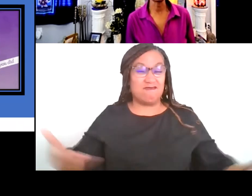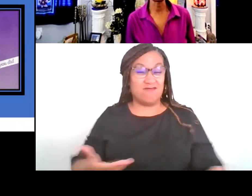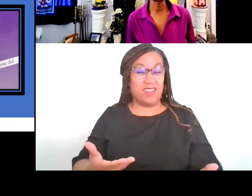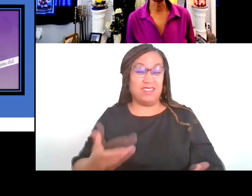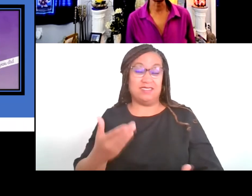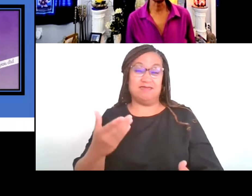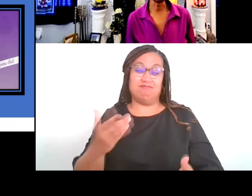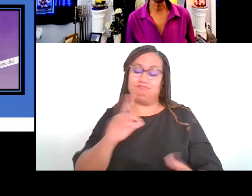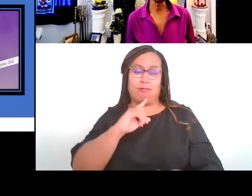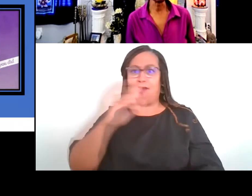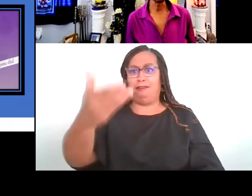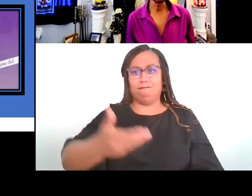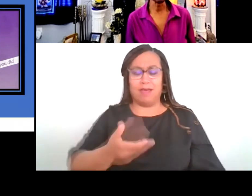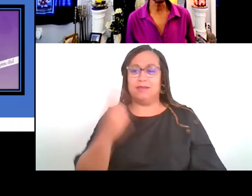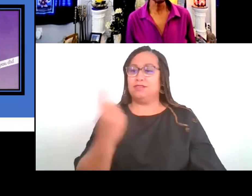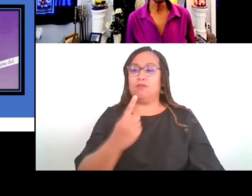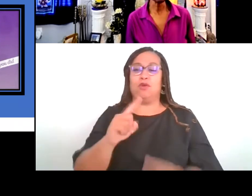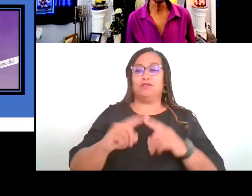us.